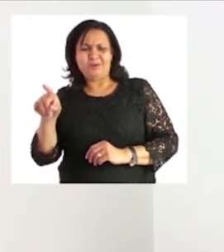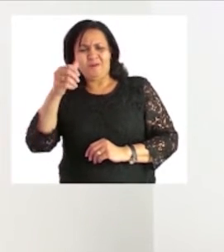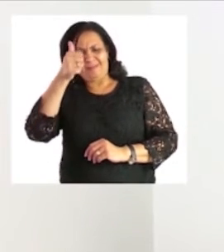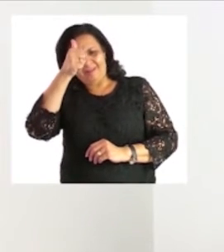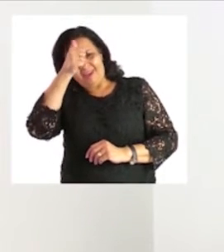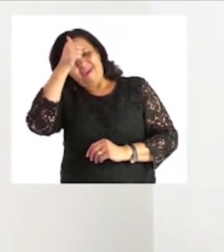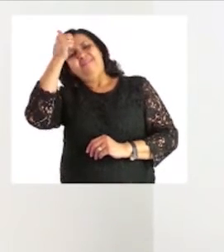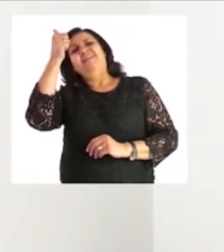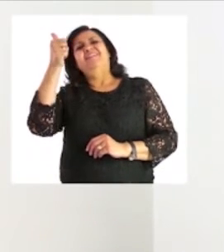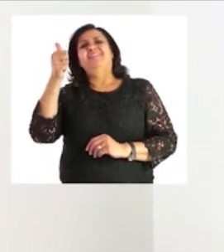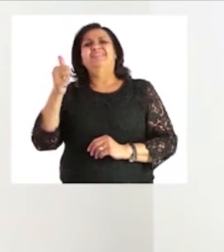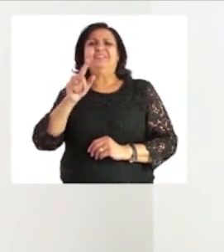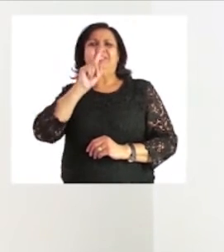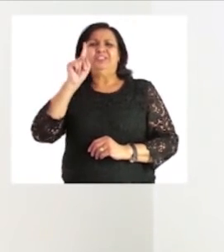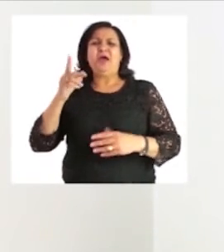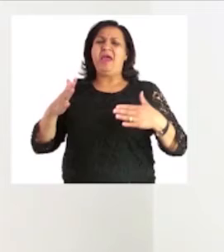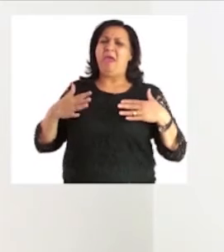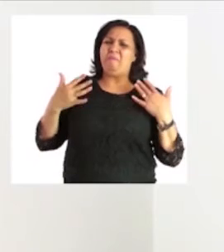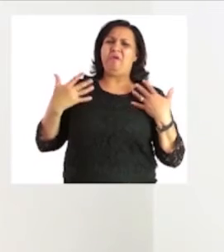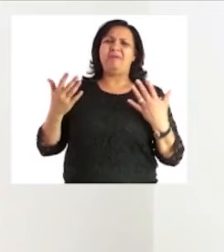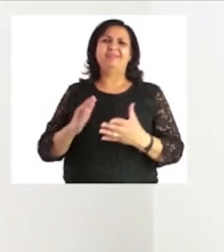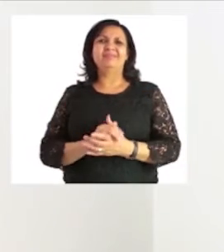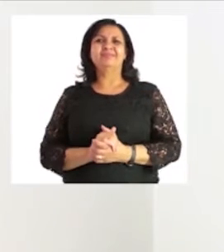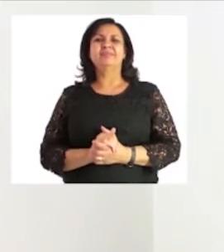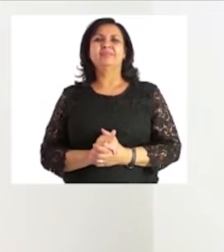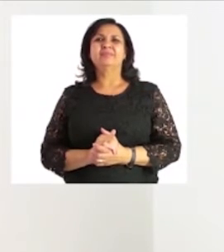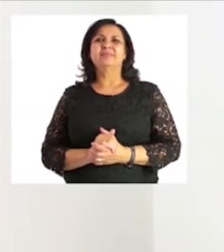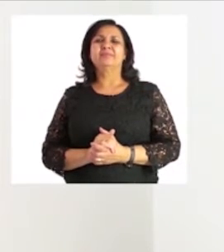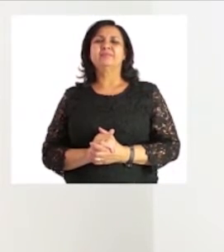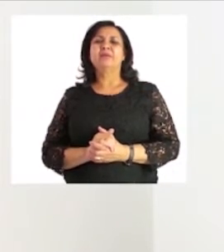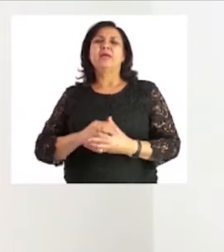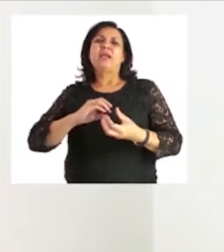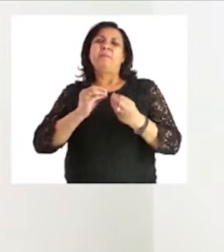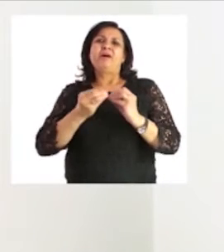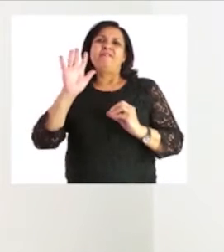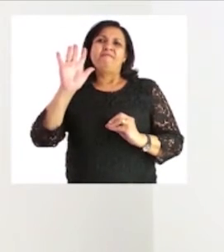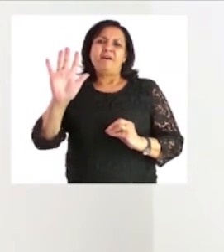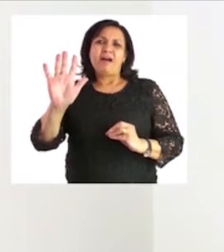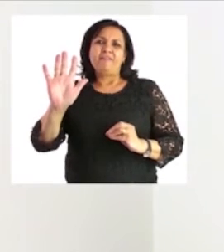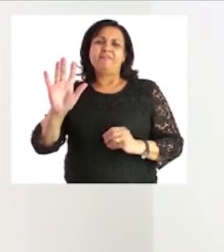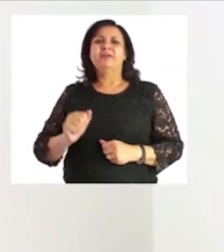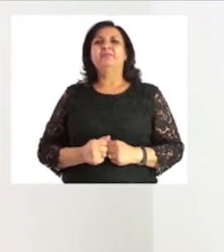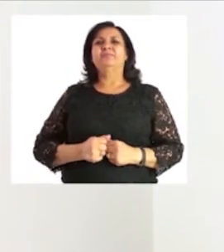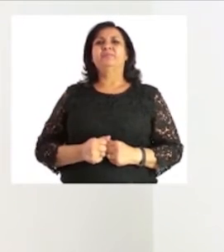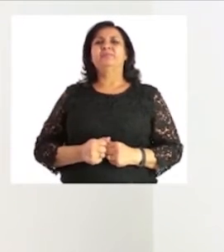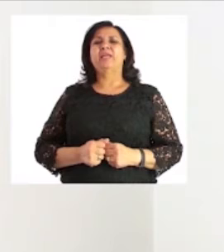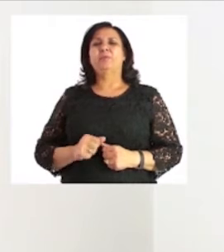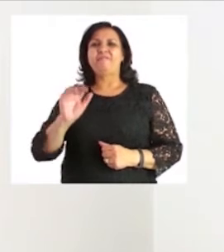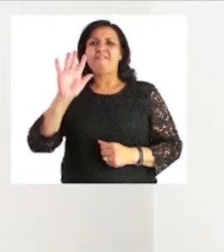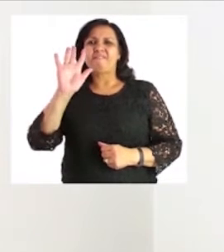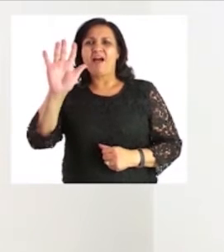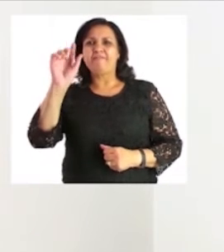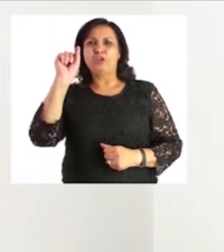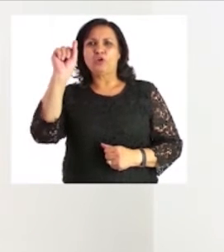am so happy. Thank you so much. Now we have got number 5 and we have got 1,